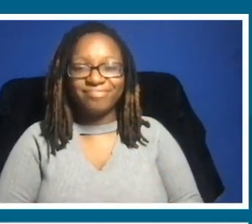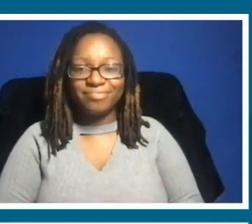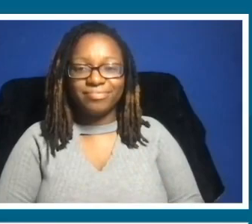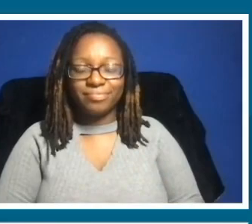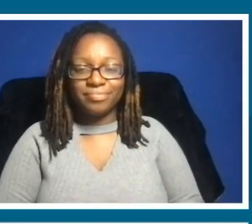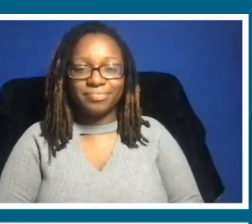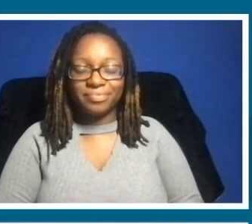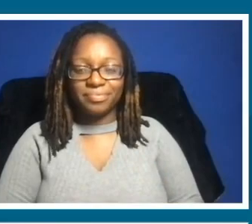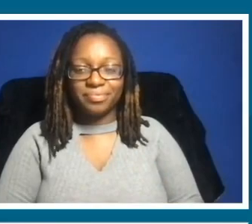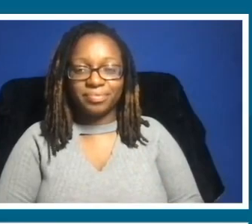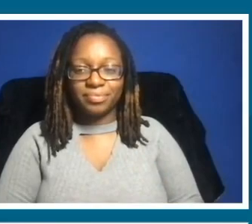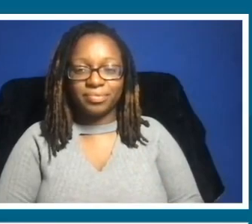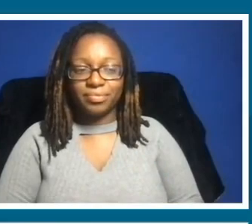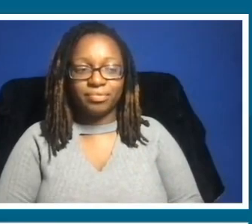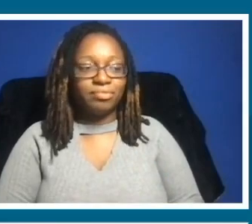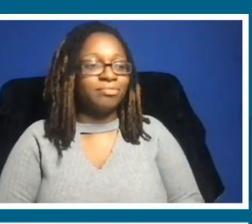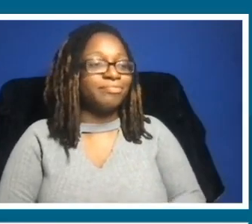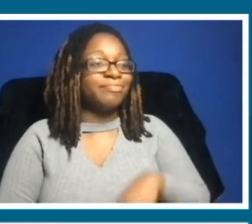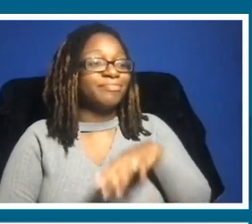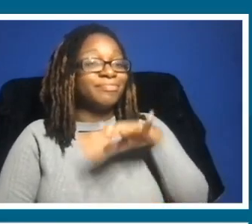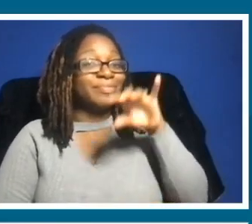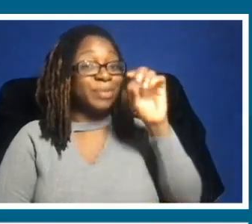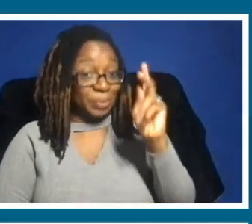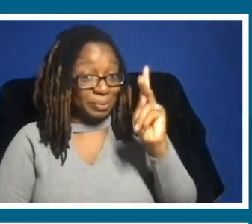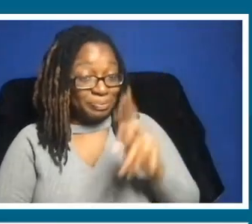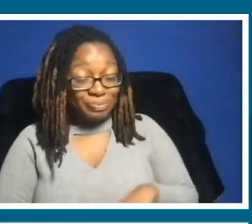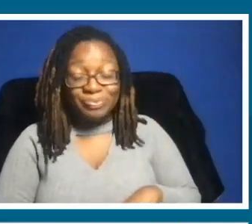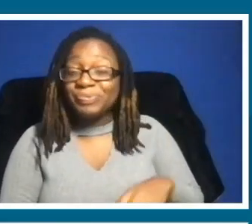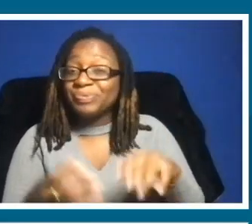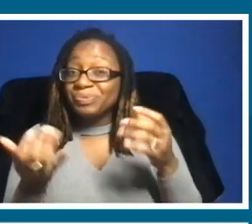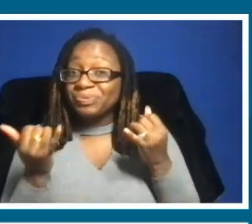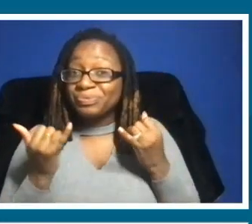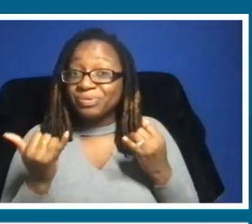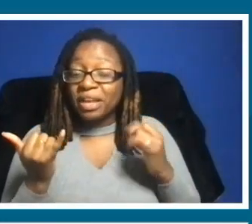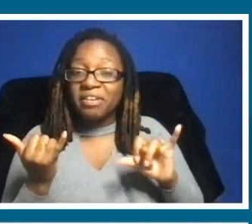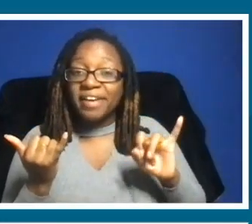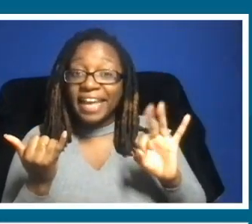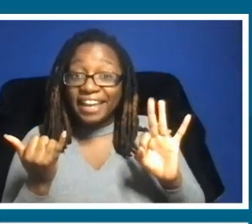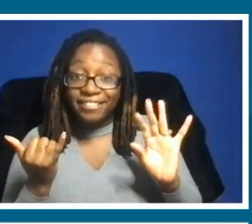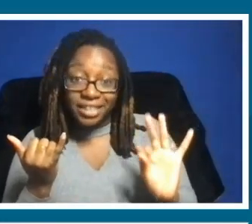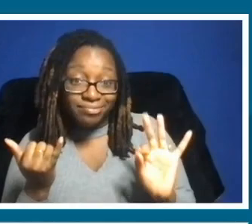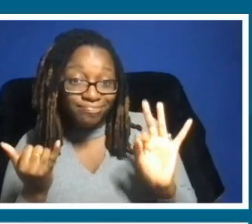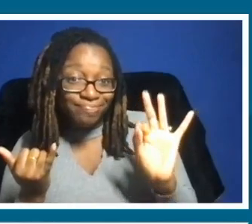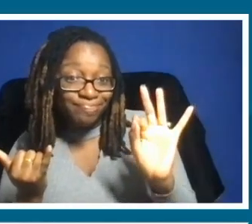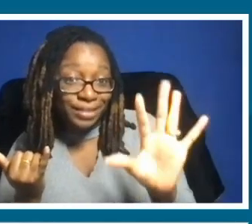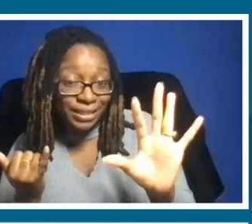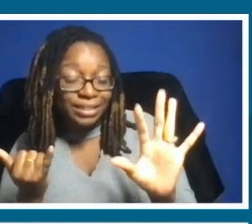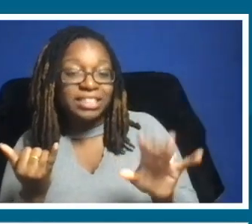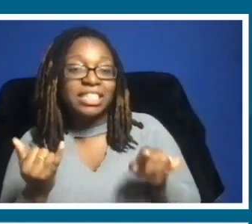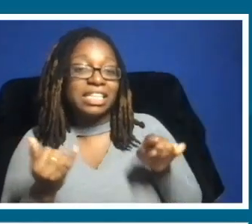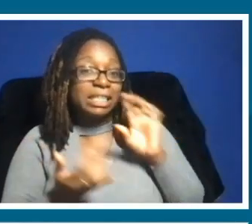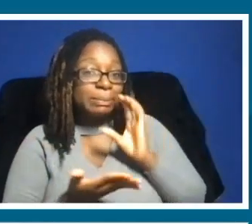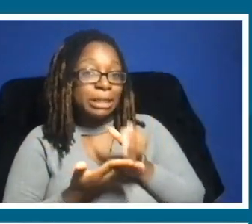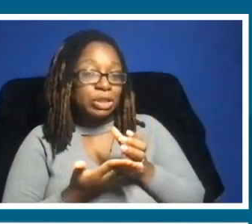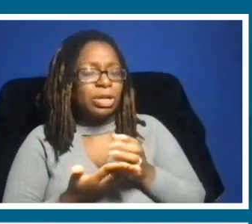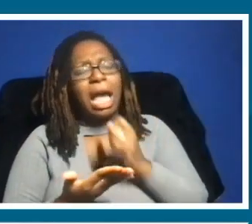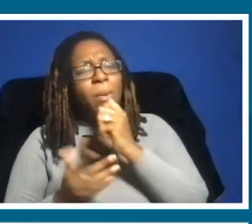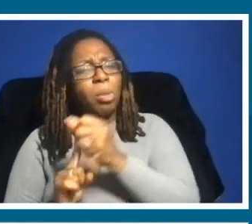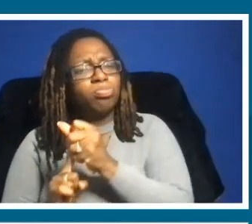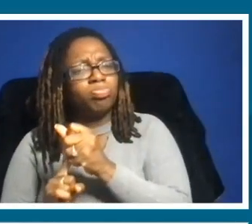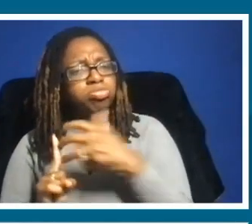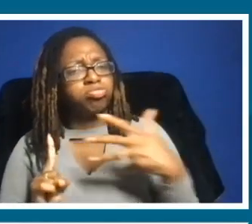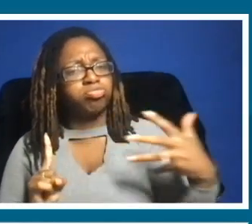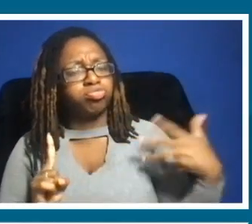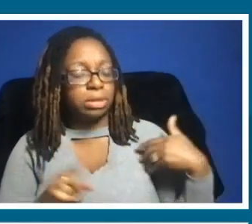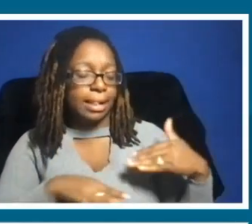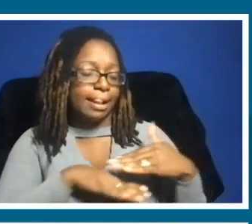Okay, what if I were to tell you that this photograph, I'm not going to tell you everything about it, just a little bit. If I told you that